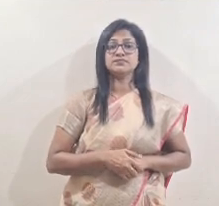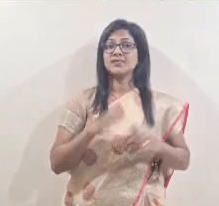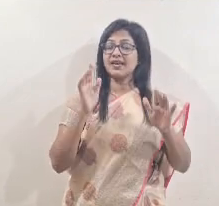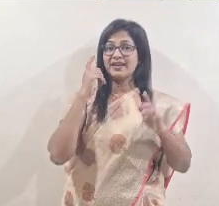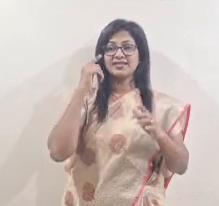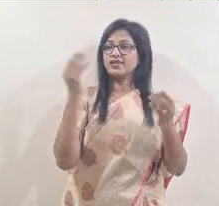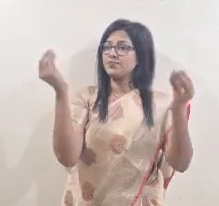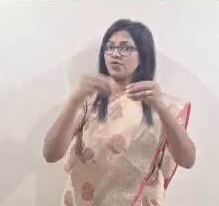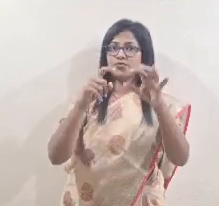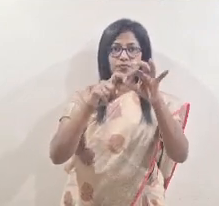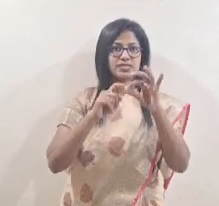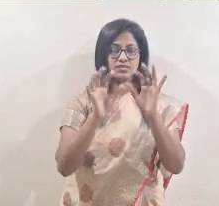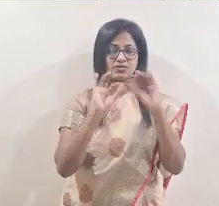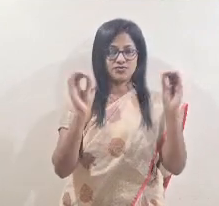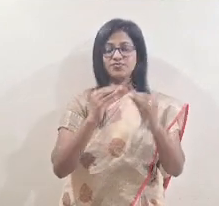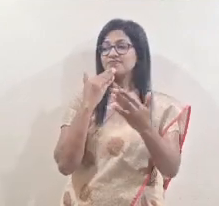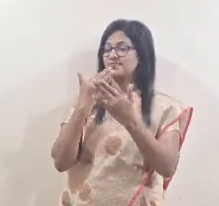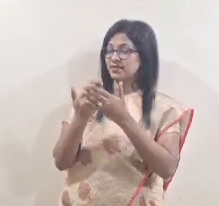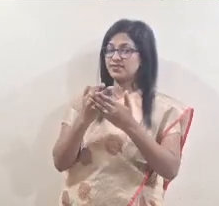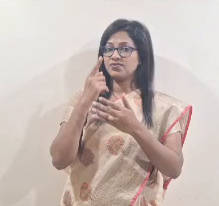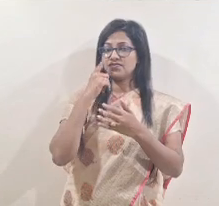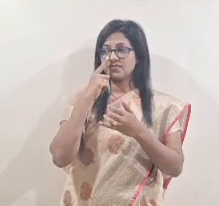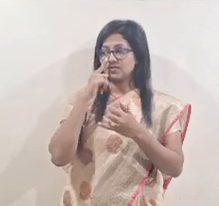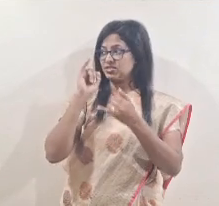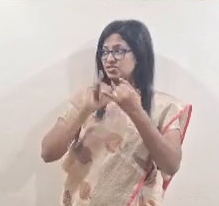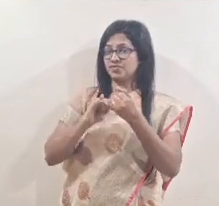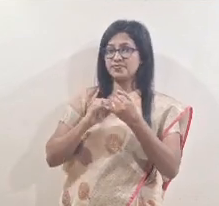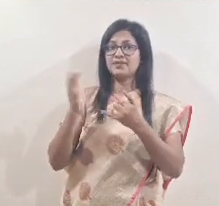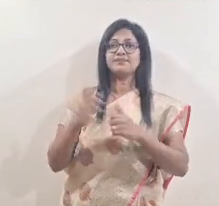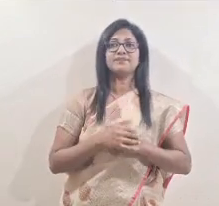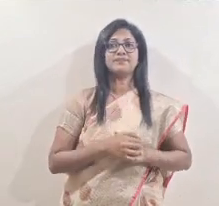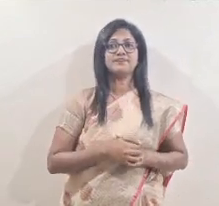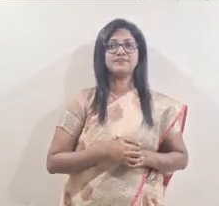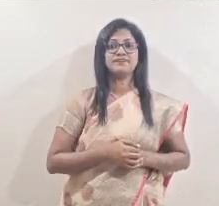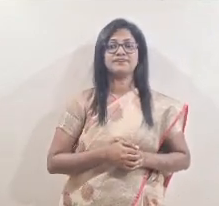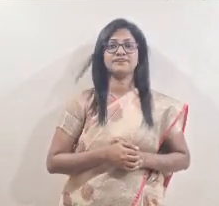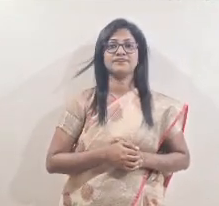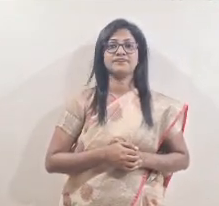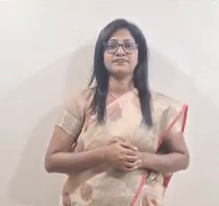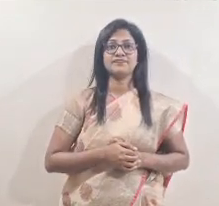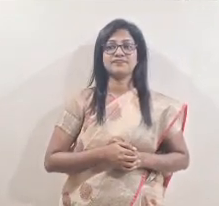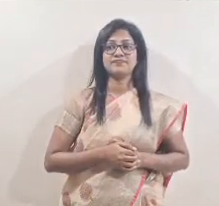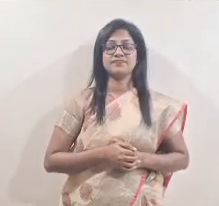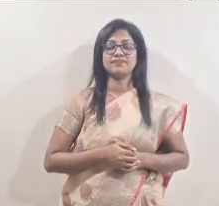I think there are no more questions. Thank you, Shipra.